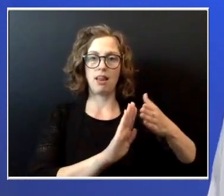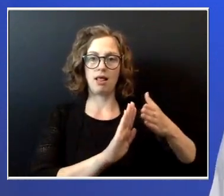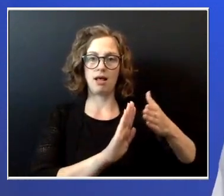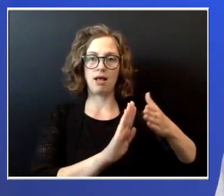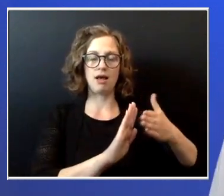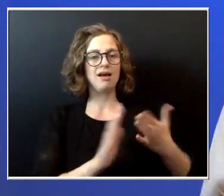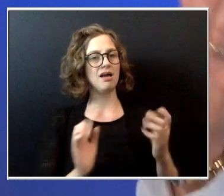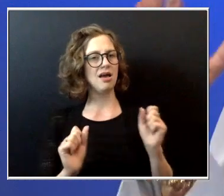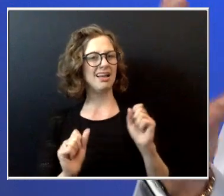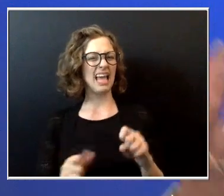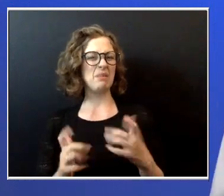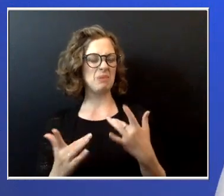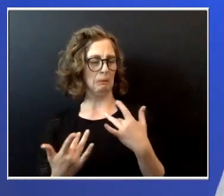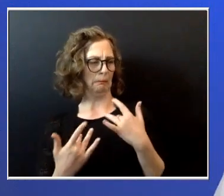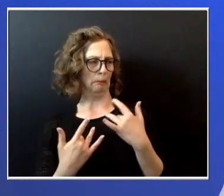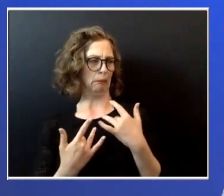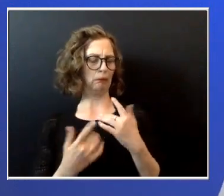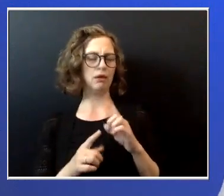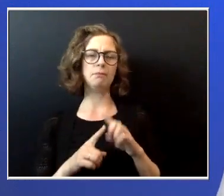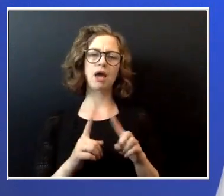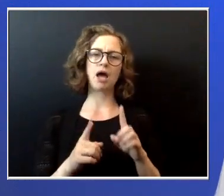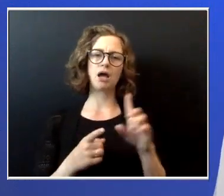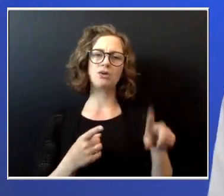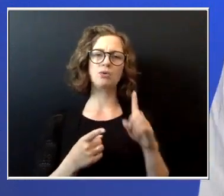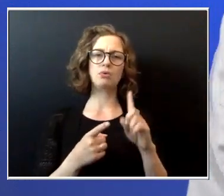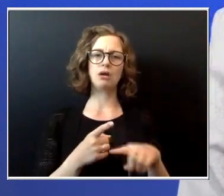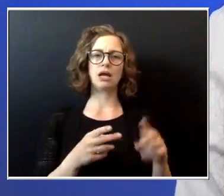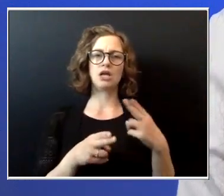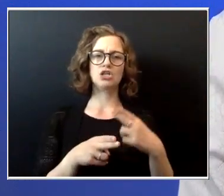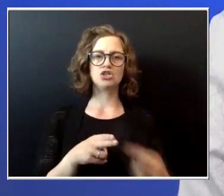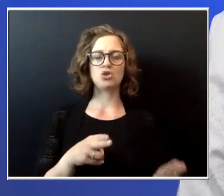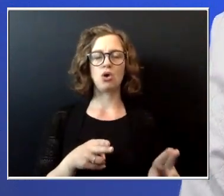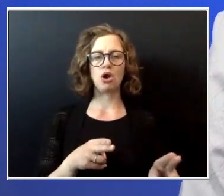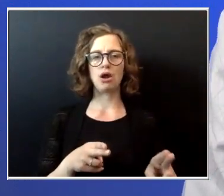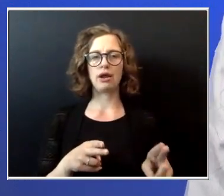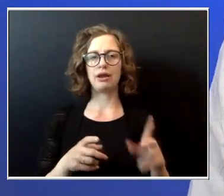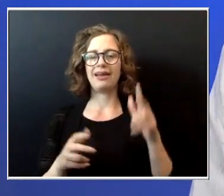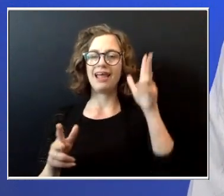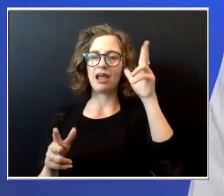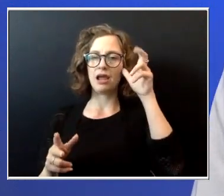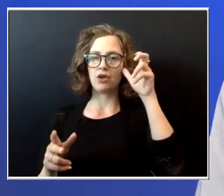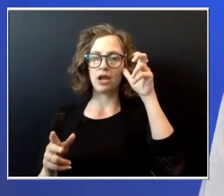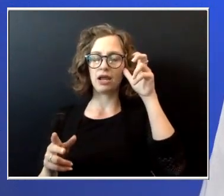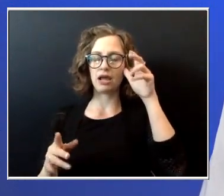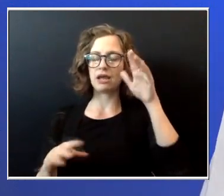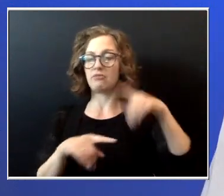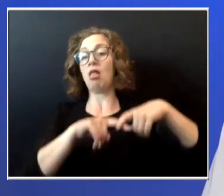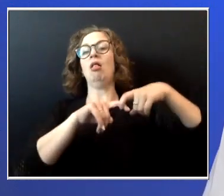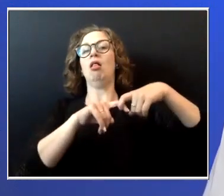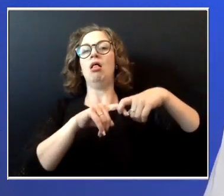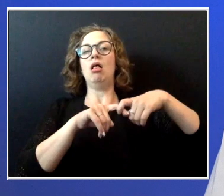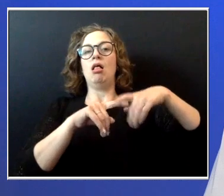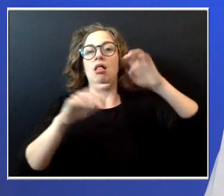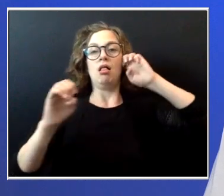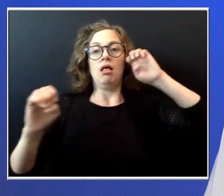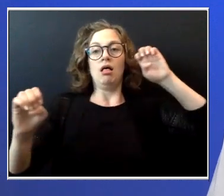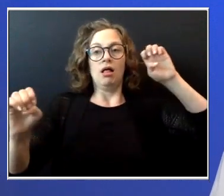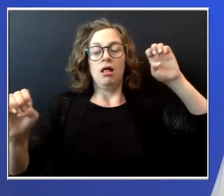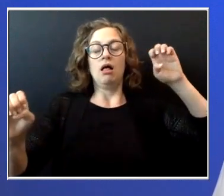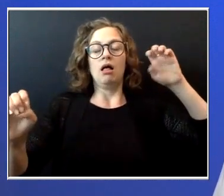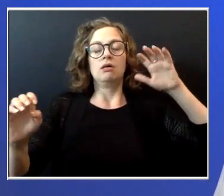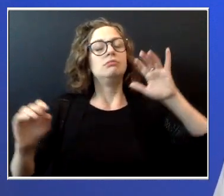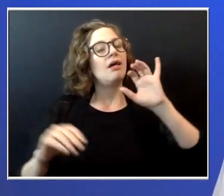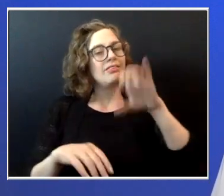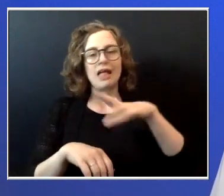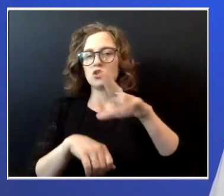brief periods where your hearing cuts out and you hear this high-pitched squeal, that's really normal. That's somatic. It's just a muscle spasm.